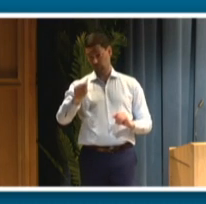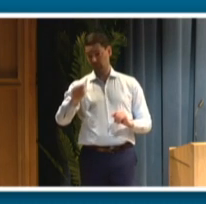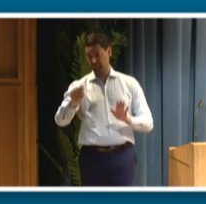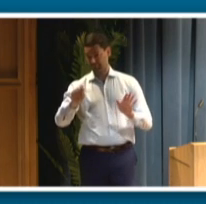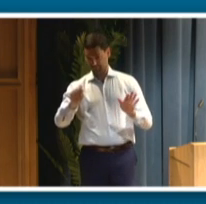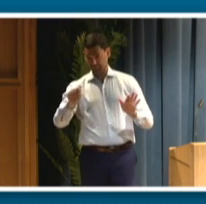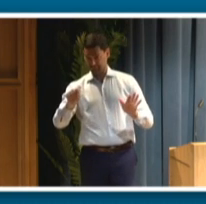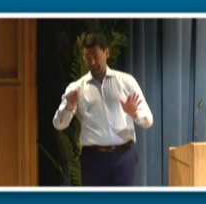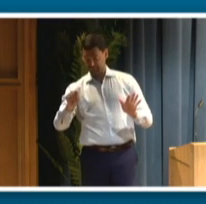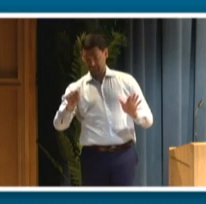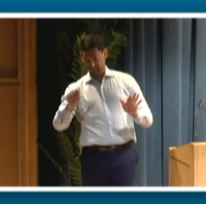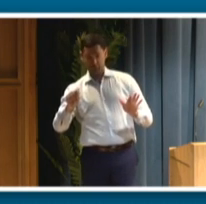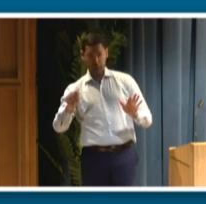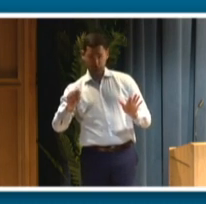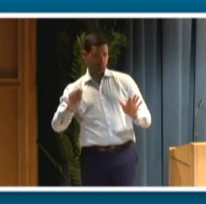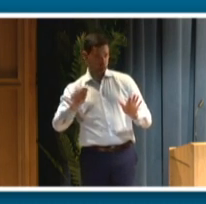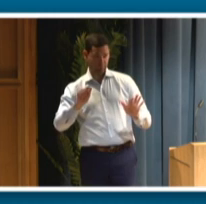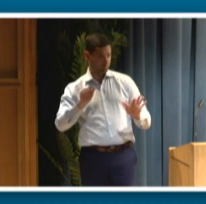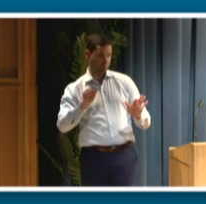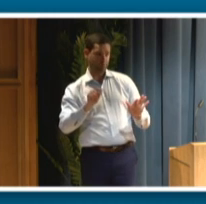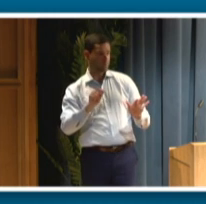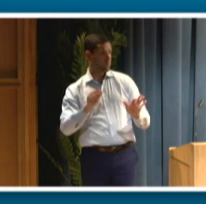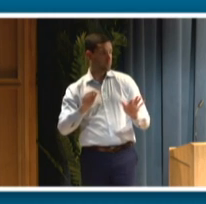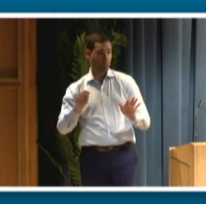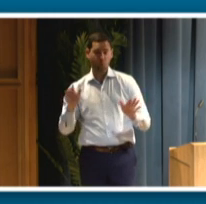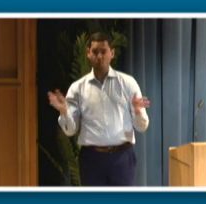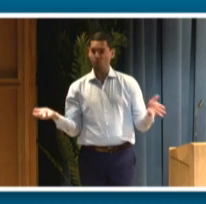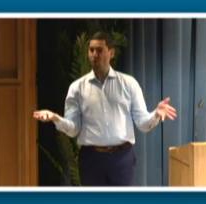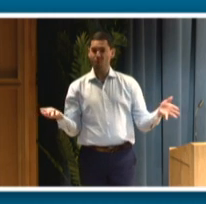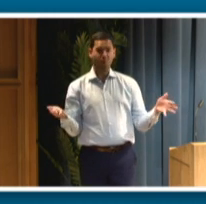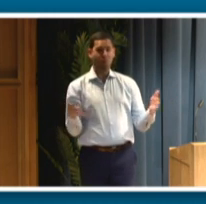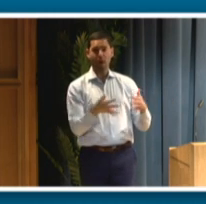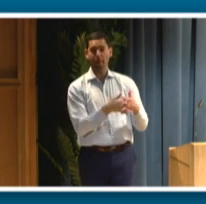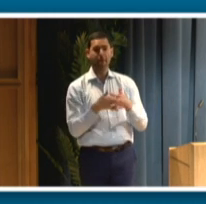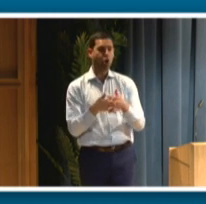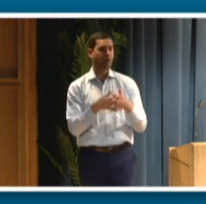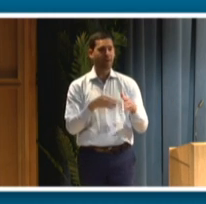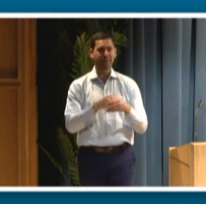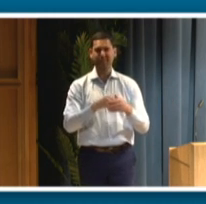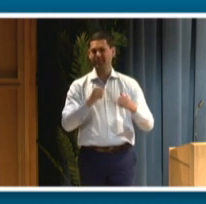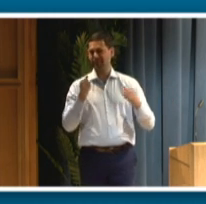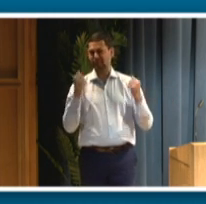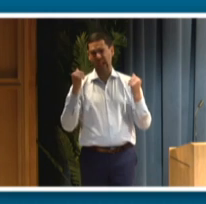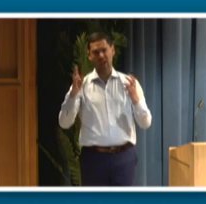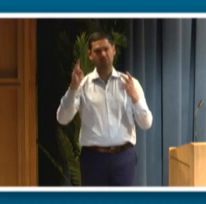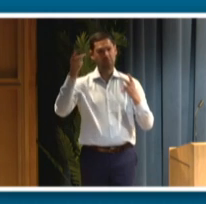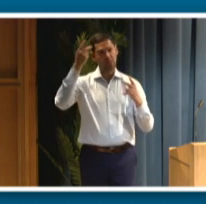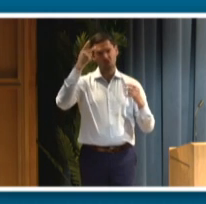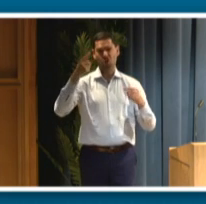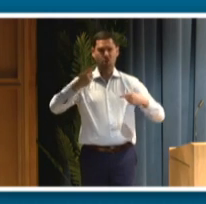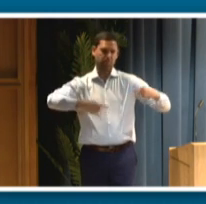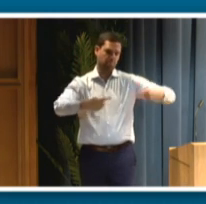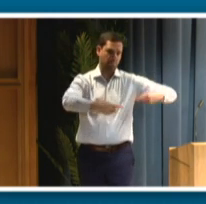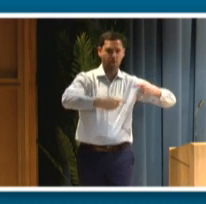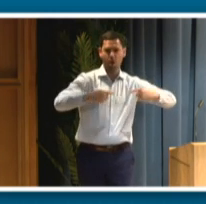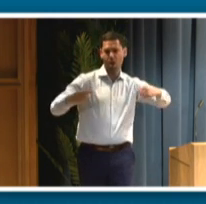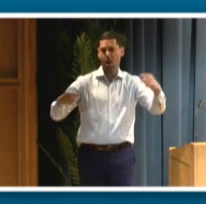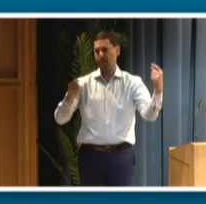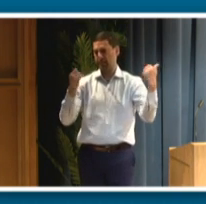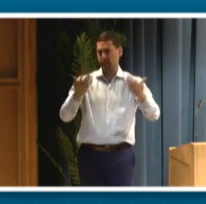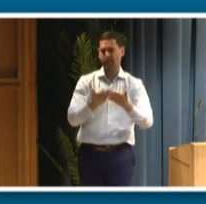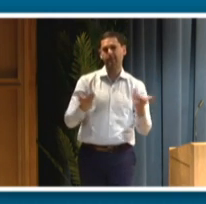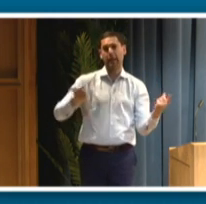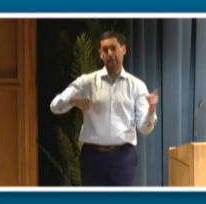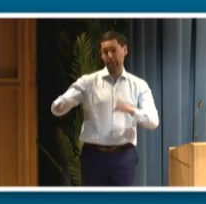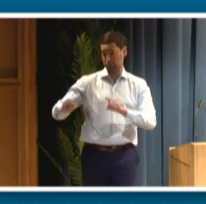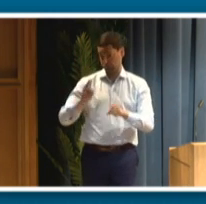And so all of this is happening. We're coming off of, like, I mean, America's in all sorts of political turmoil. We've got all kind of stuff going on, right?